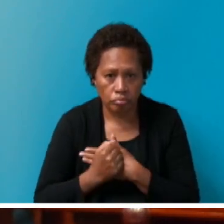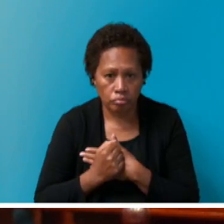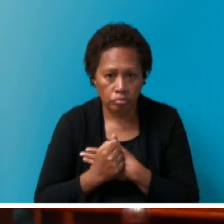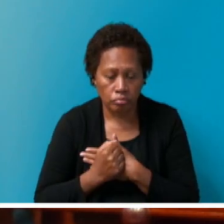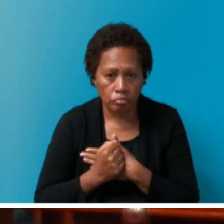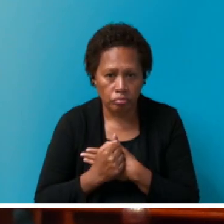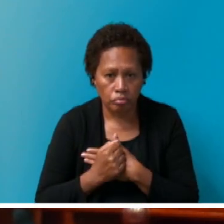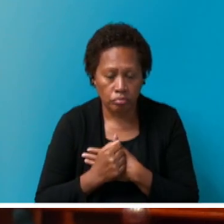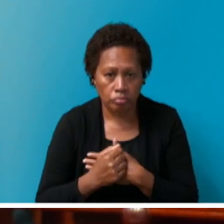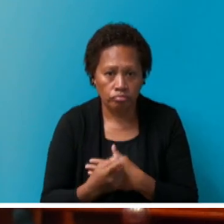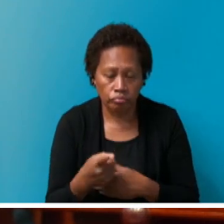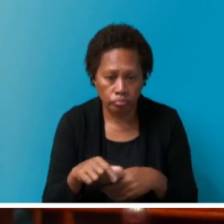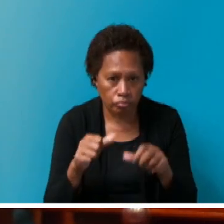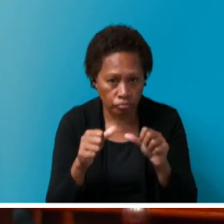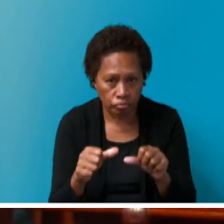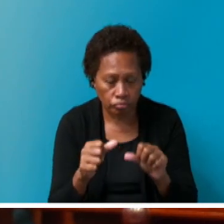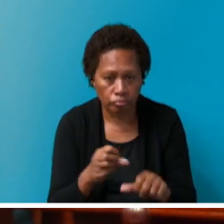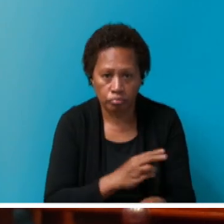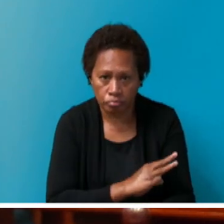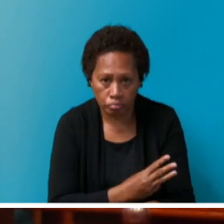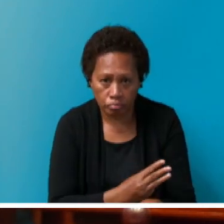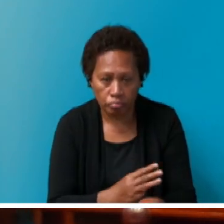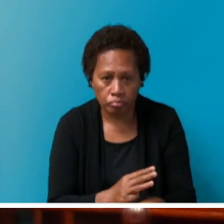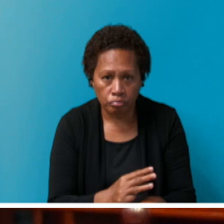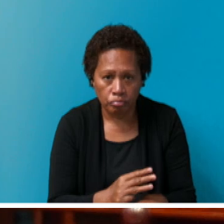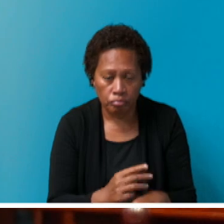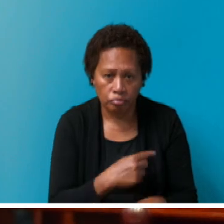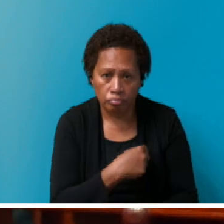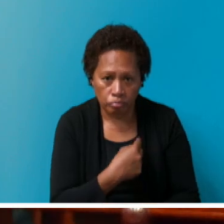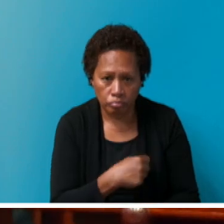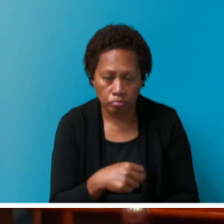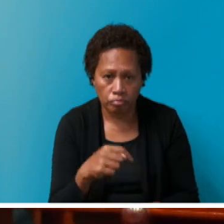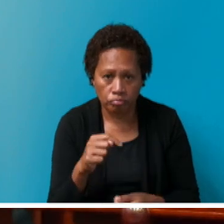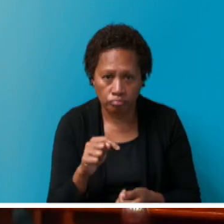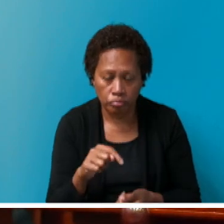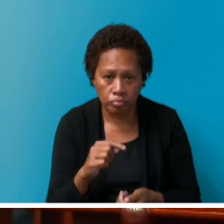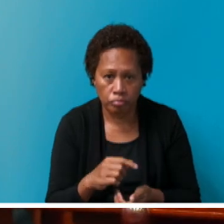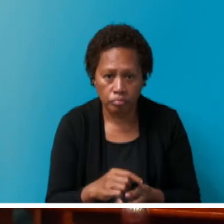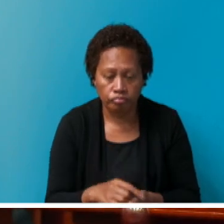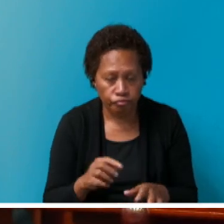and the protection of the marine environment, and this commitment is further reinforced with the MSAF's 5-year strategic plan,